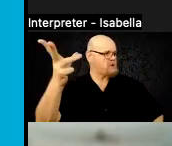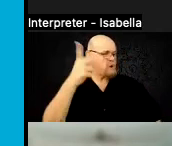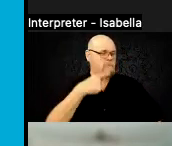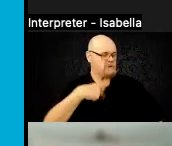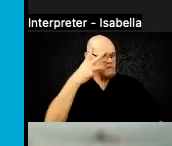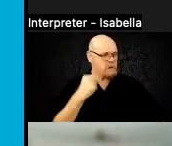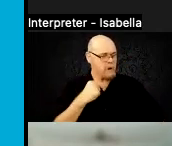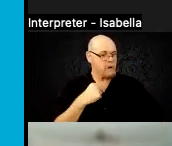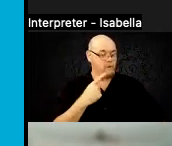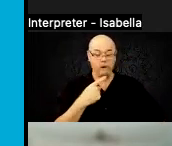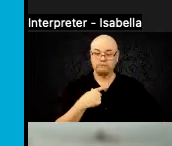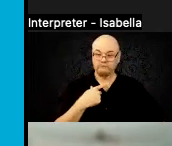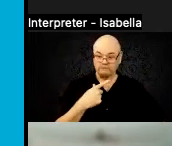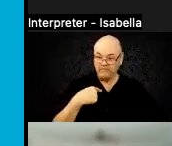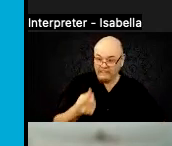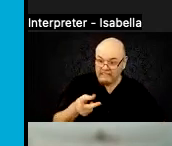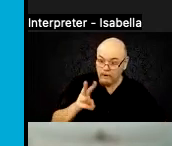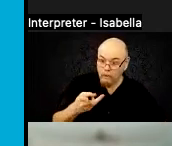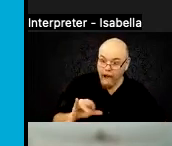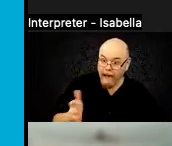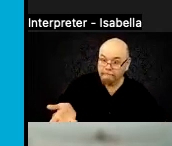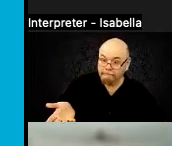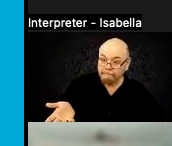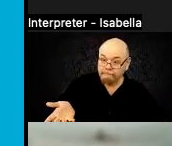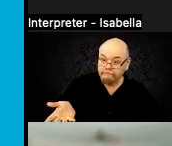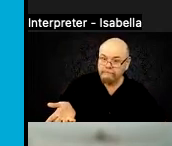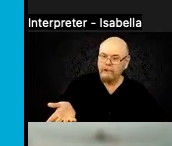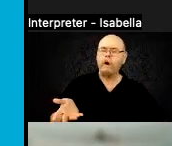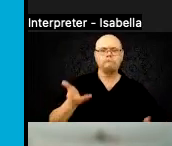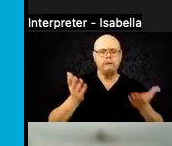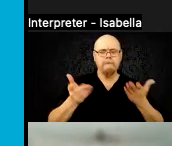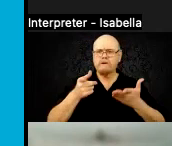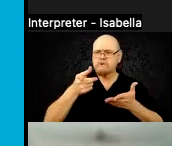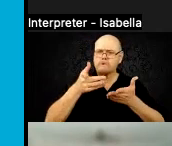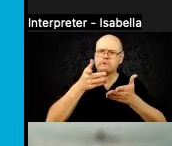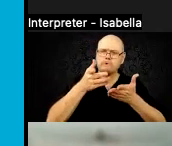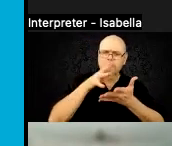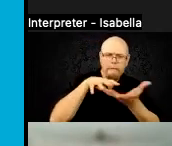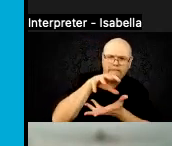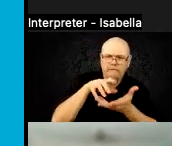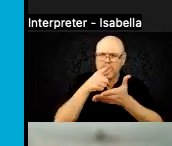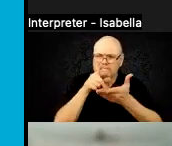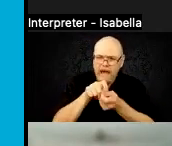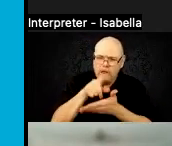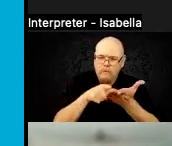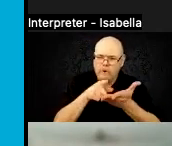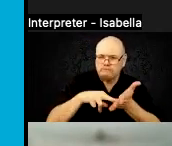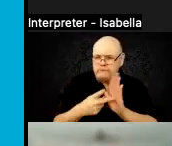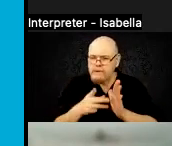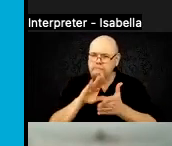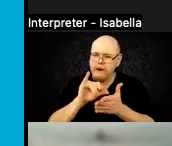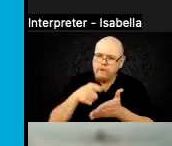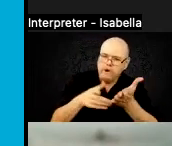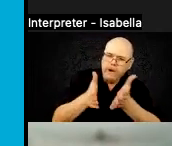it there's just some confusion on what you're asking for, or is it a bigger issue that we need to escalate? So always just a good tip